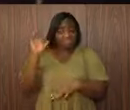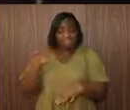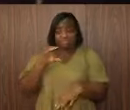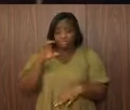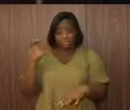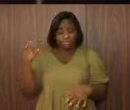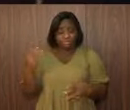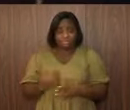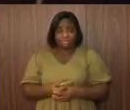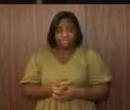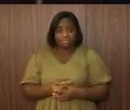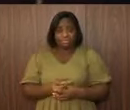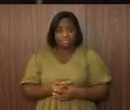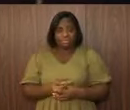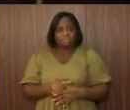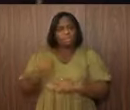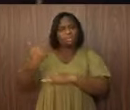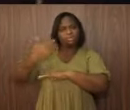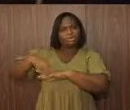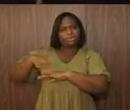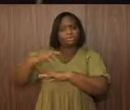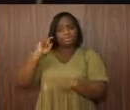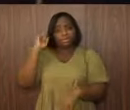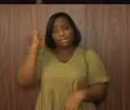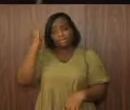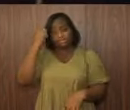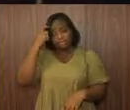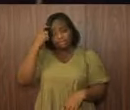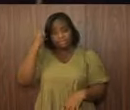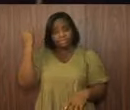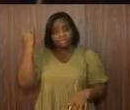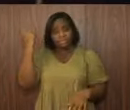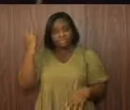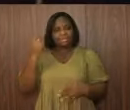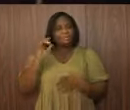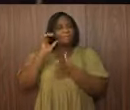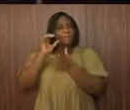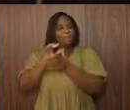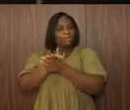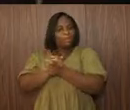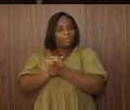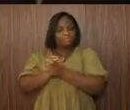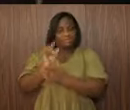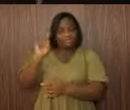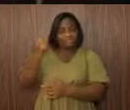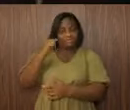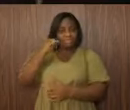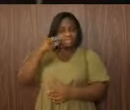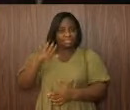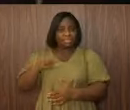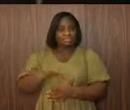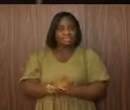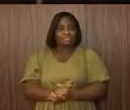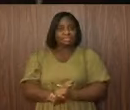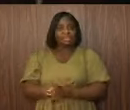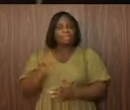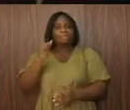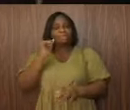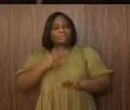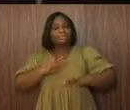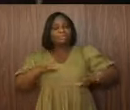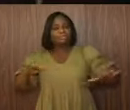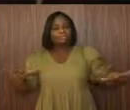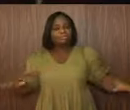Christ. On behalf of the government, my wife Rebecca, the First Lady, my daughters,